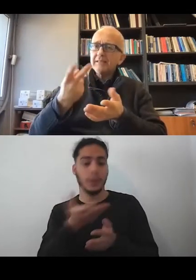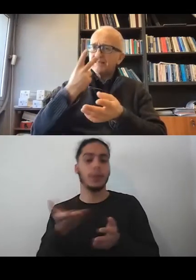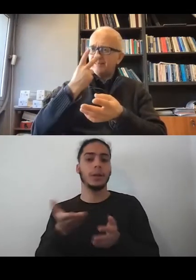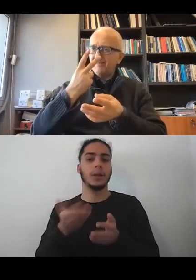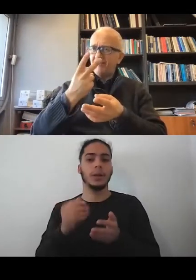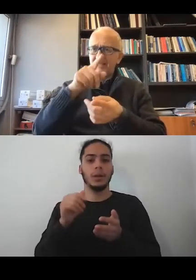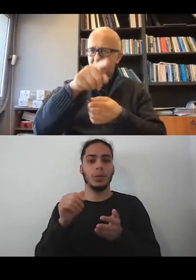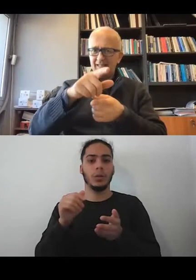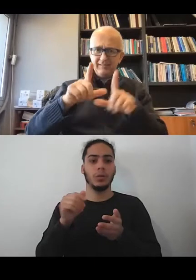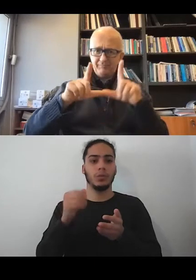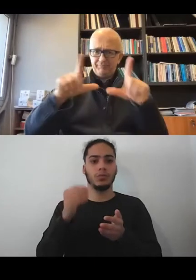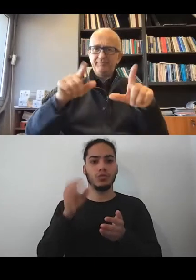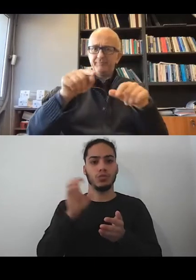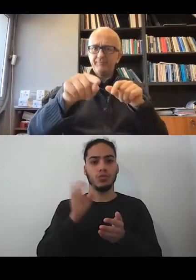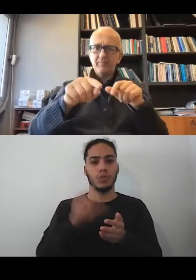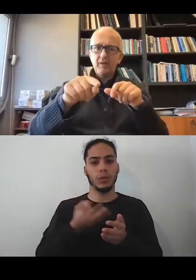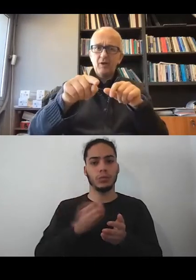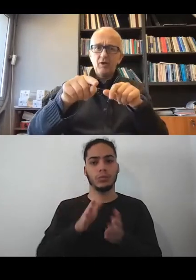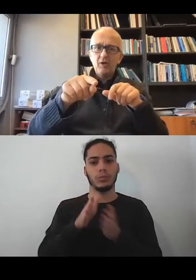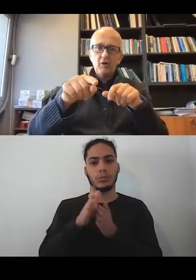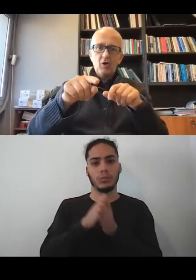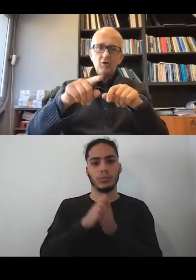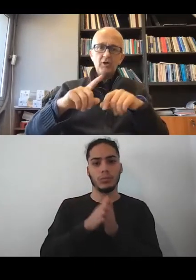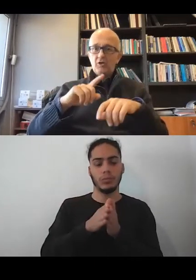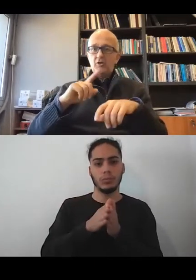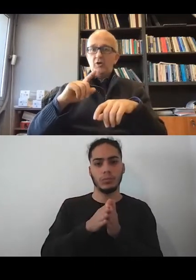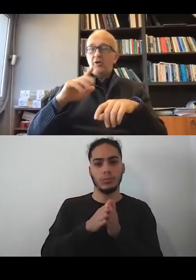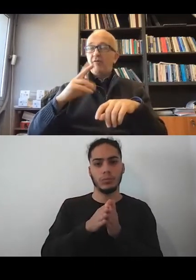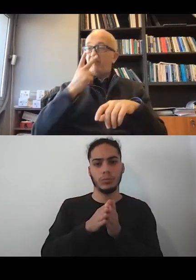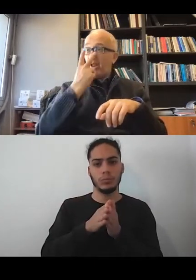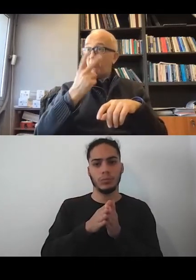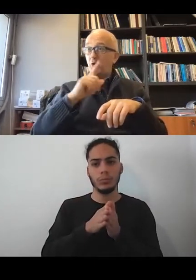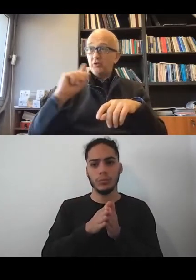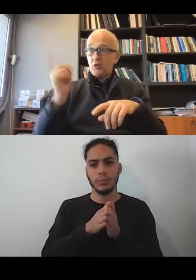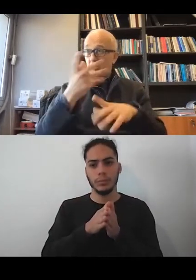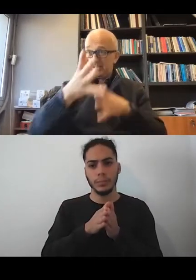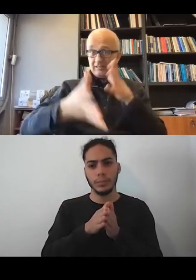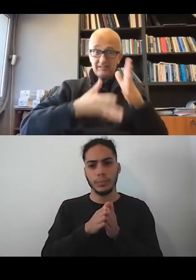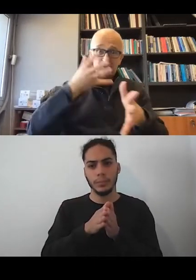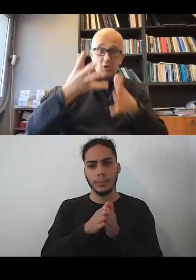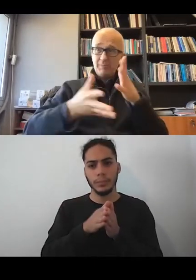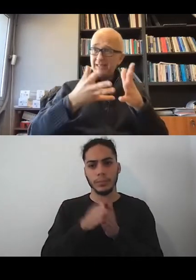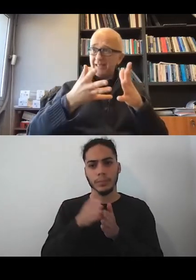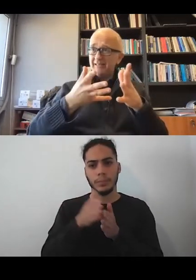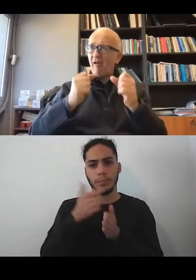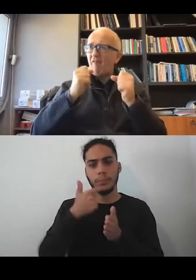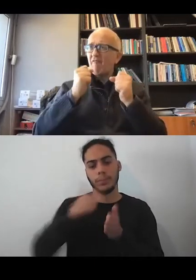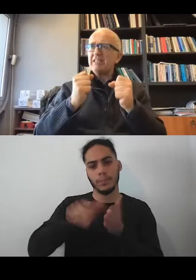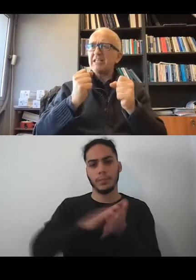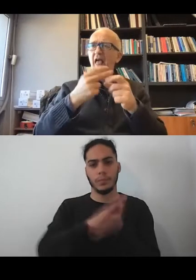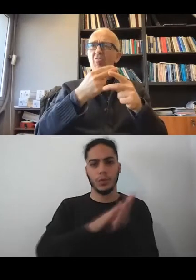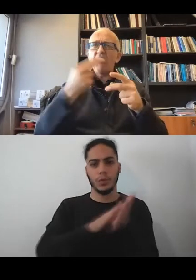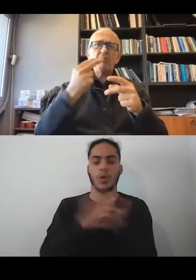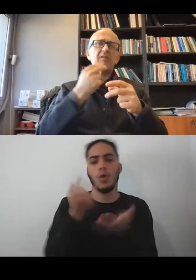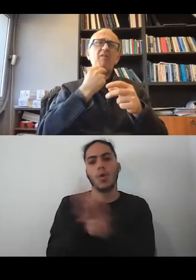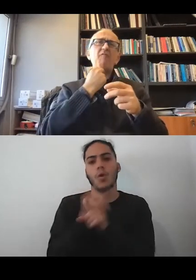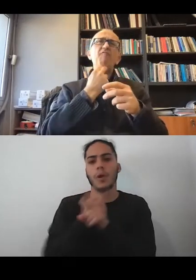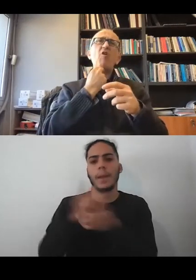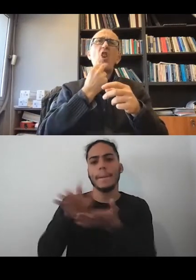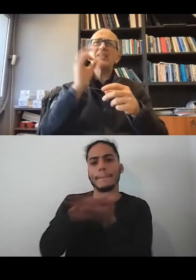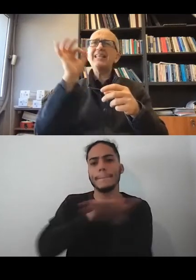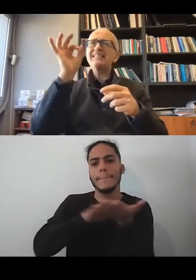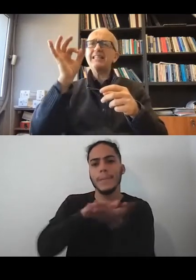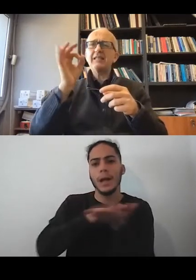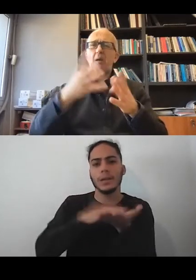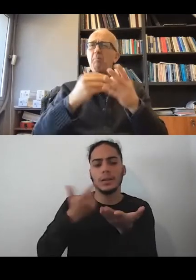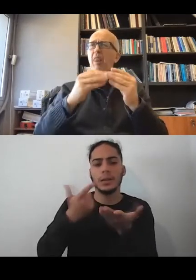use in all languages, we find that basic phonological features such as hand,